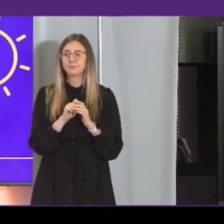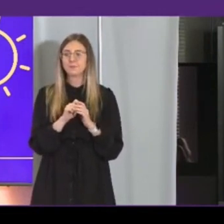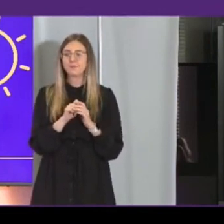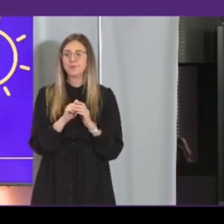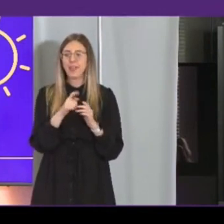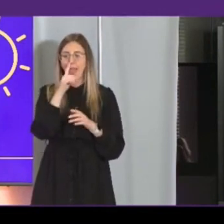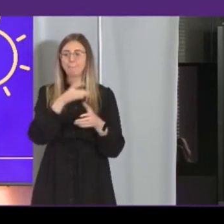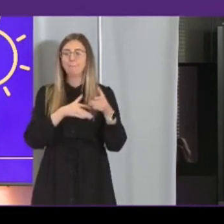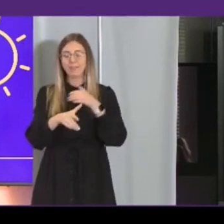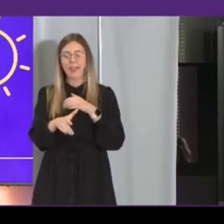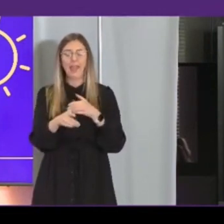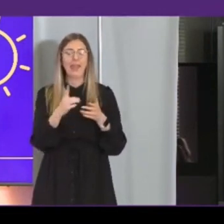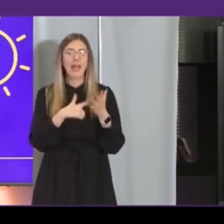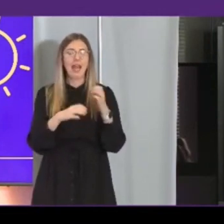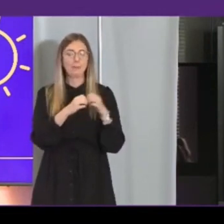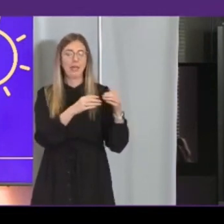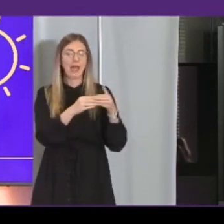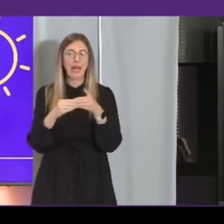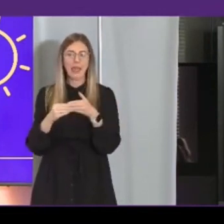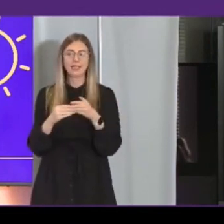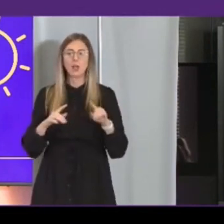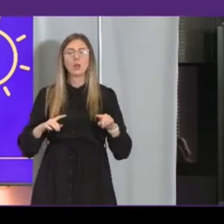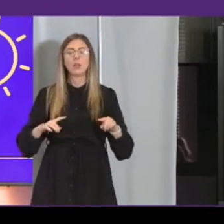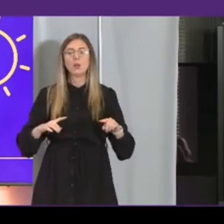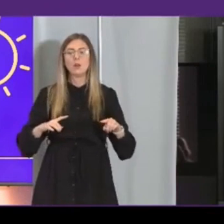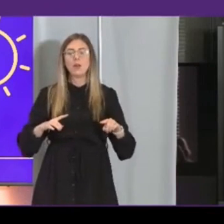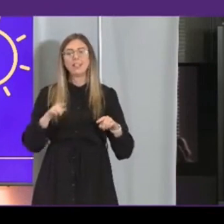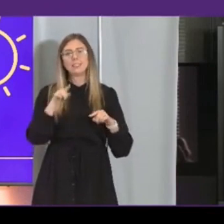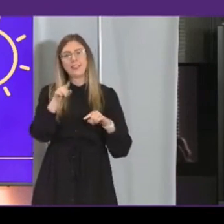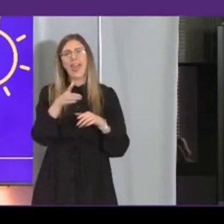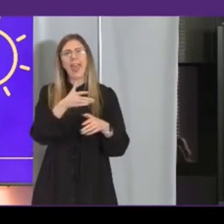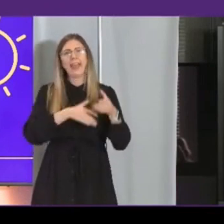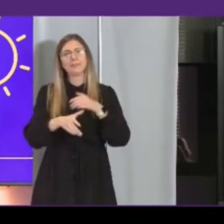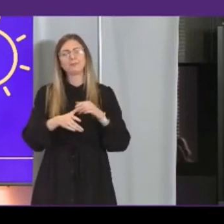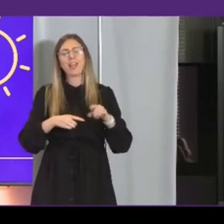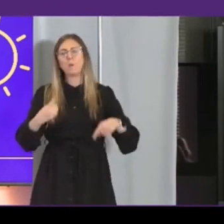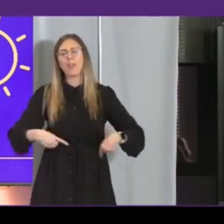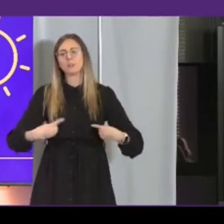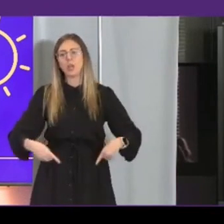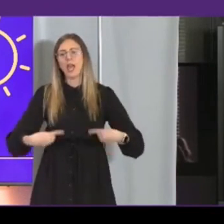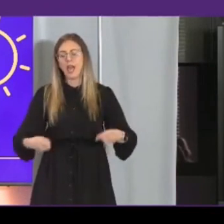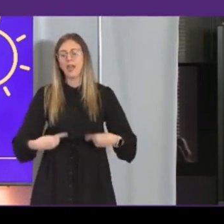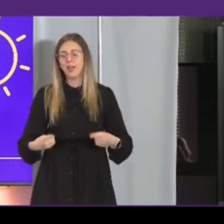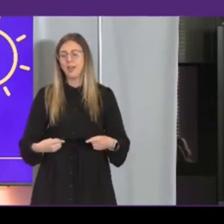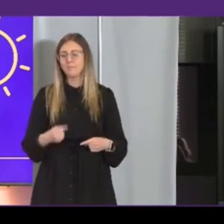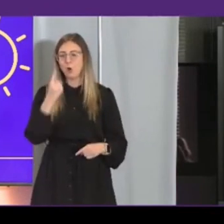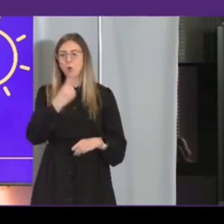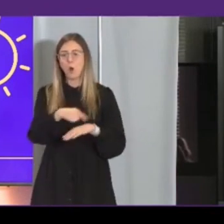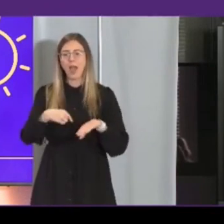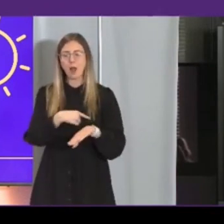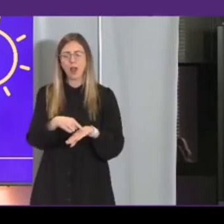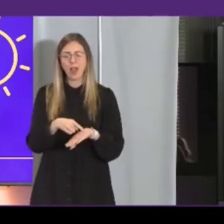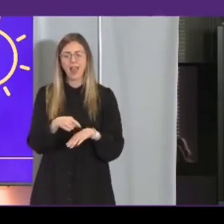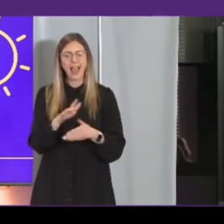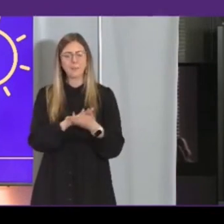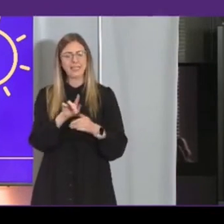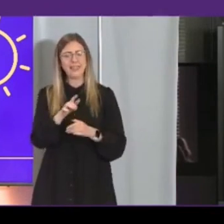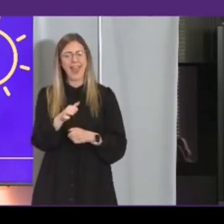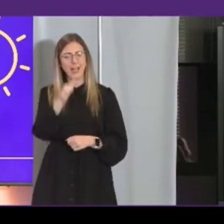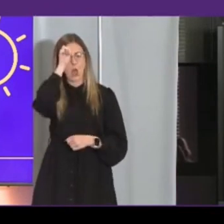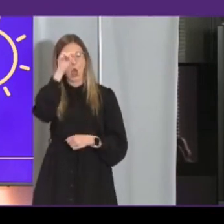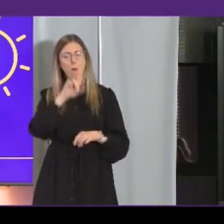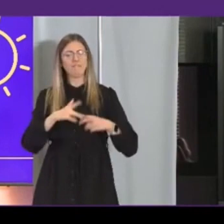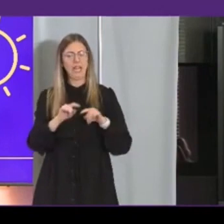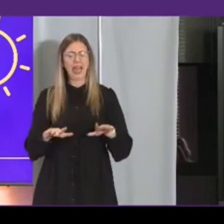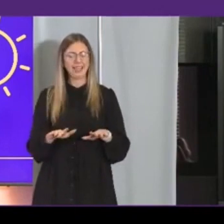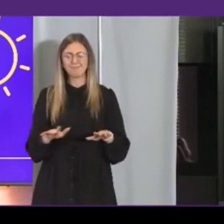oh look, someone spent an hour in a wheelchair at lunchtime and now they know what it's like to be disabled. Well, of course they don't. And Christine talked about how if you